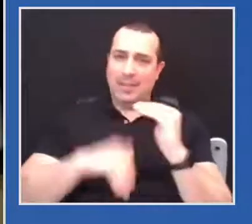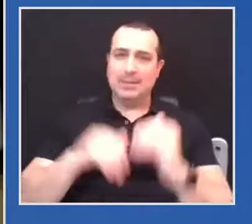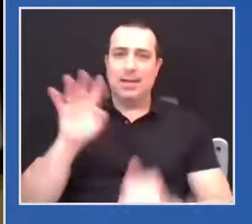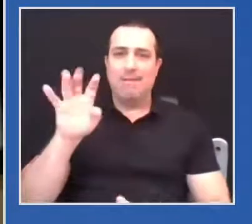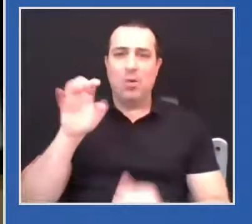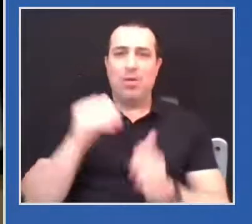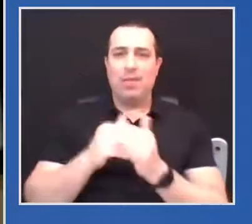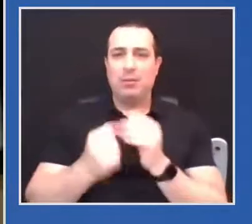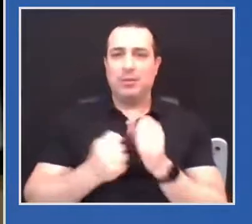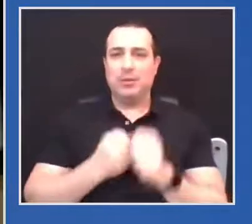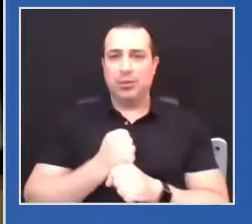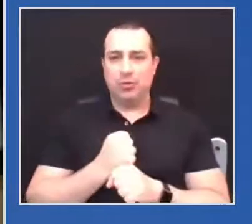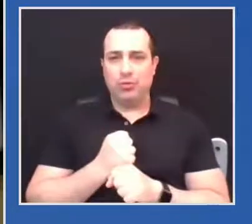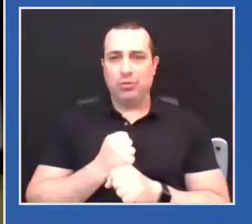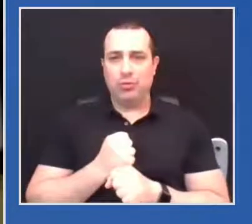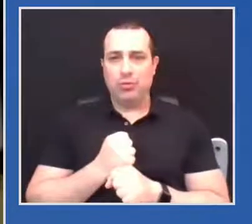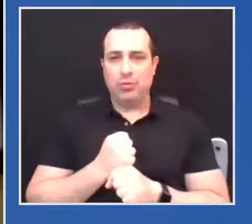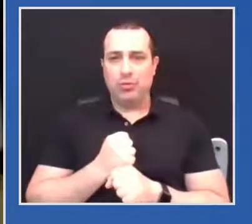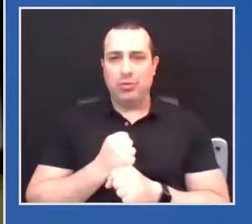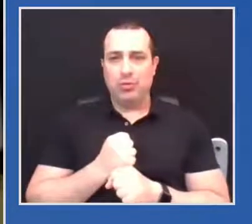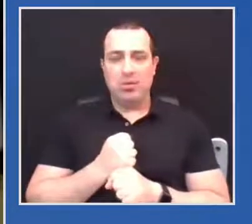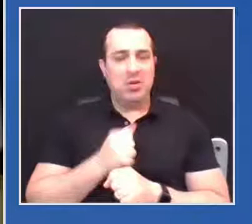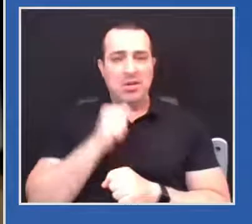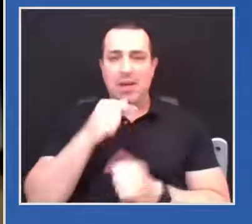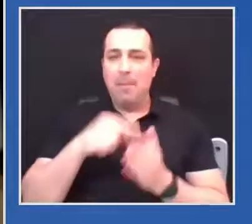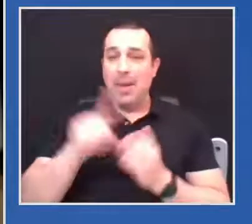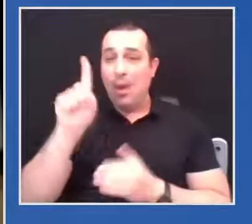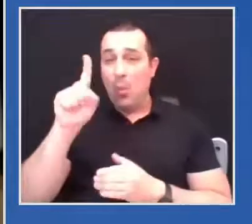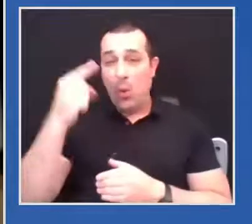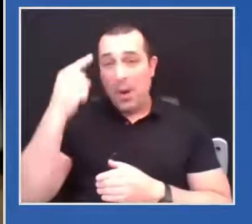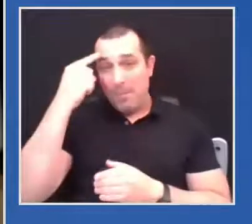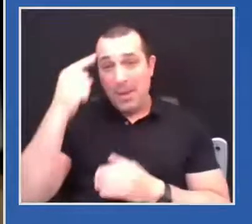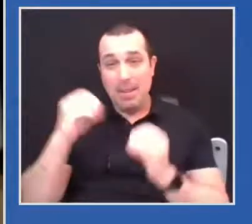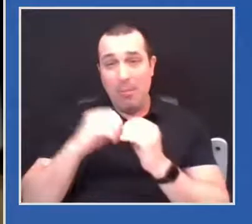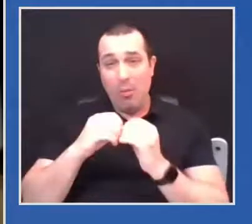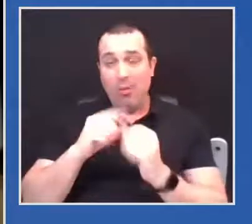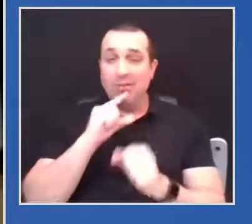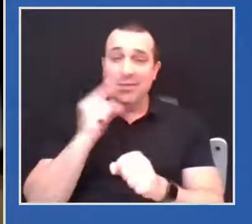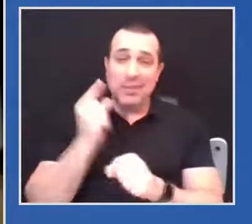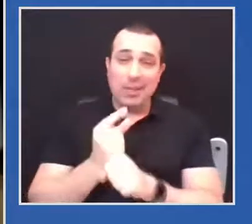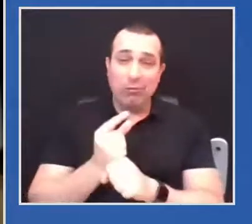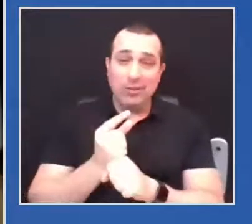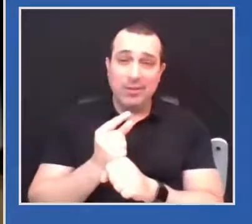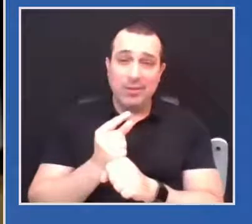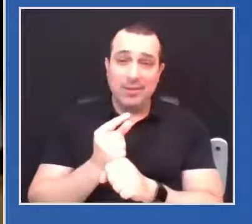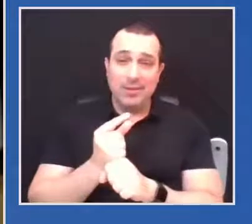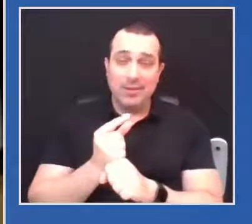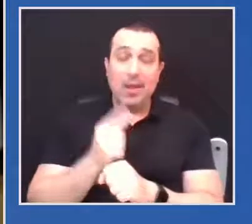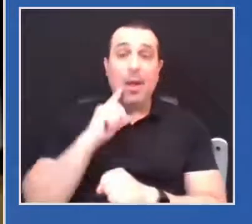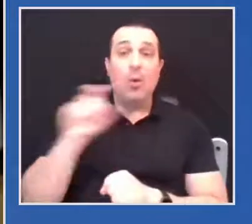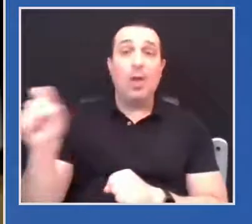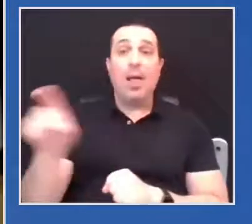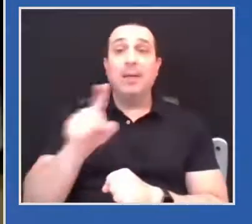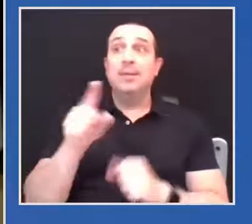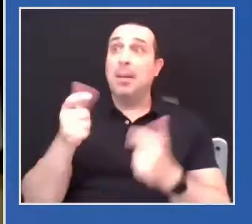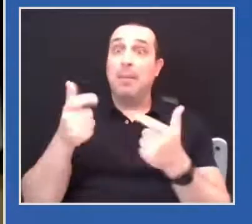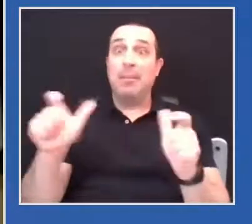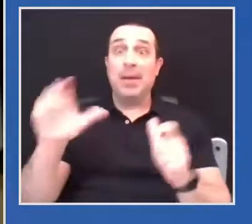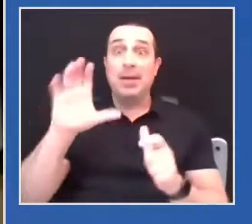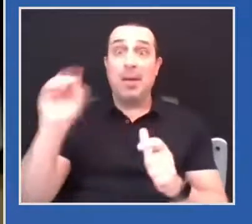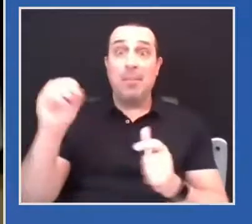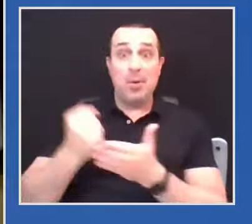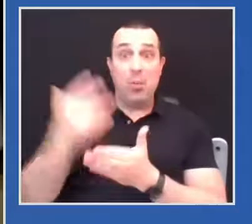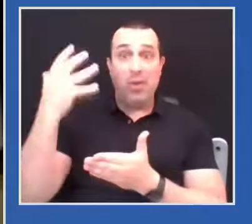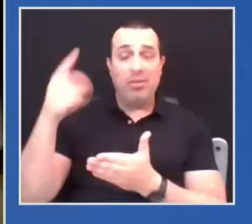year. We won't pay a penny more, it's a guarantee. But I'm going to ask big corporations and the wealthy to begin to pay their fair share